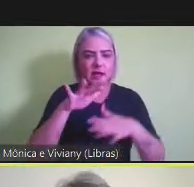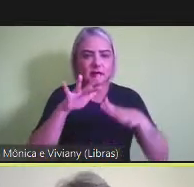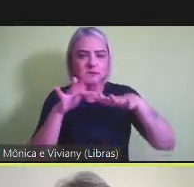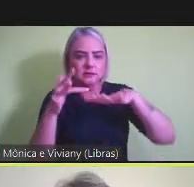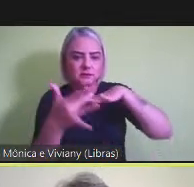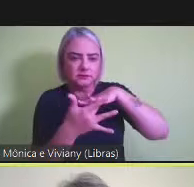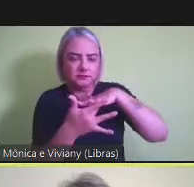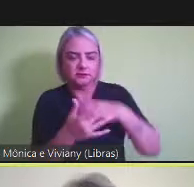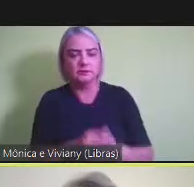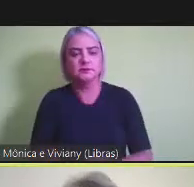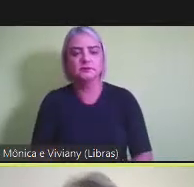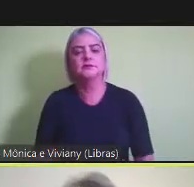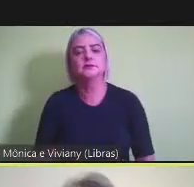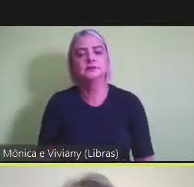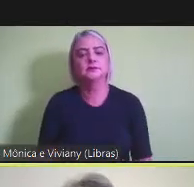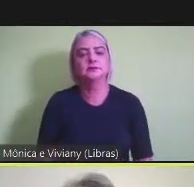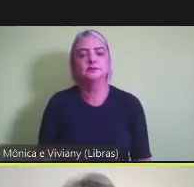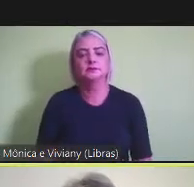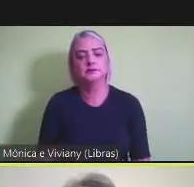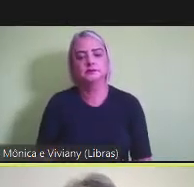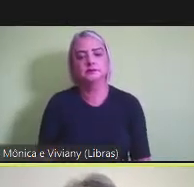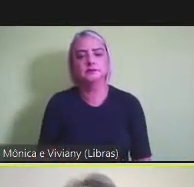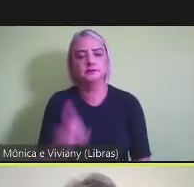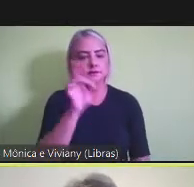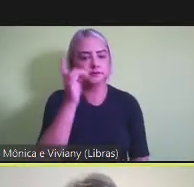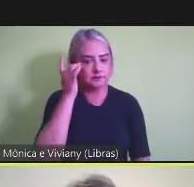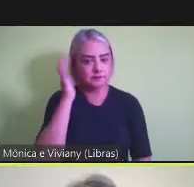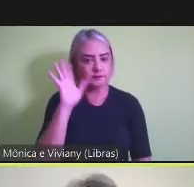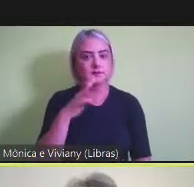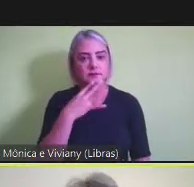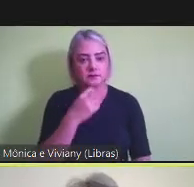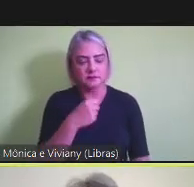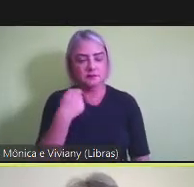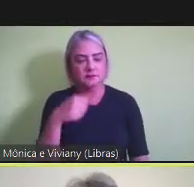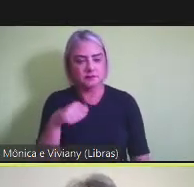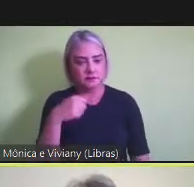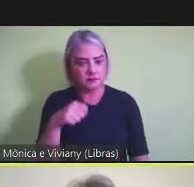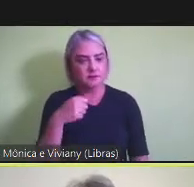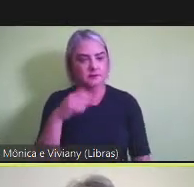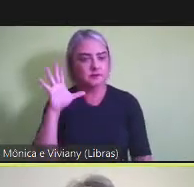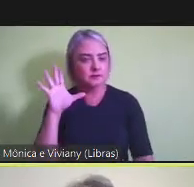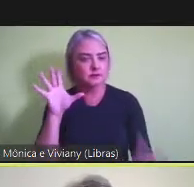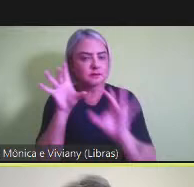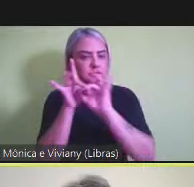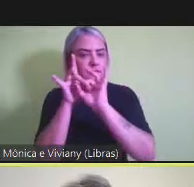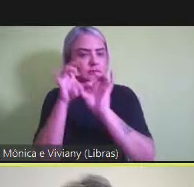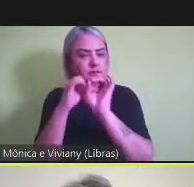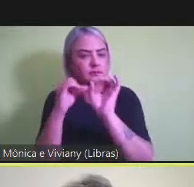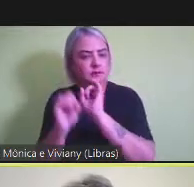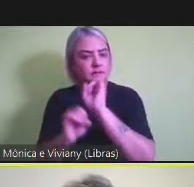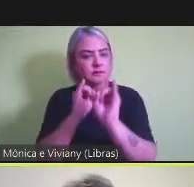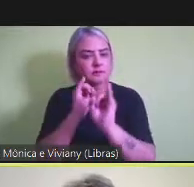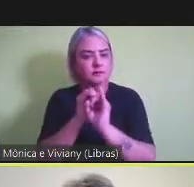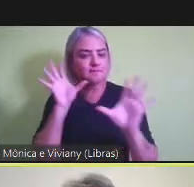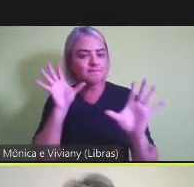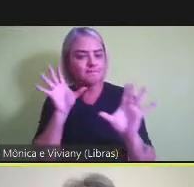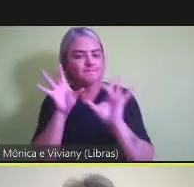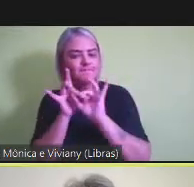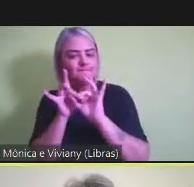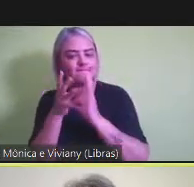people in a space that has more connected to social media, which is not easy, but we do have to connect to